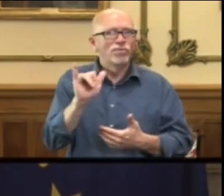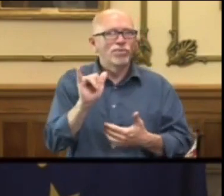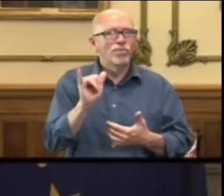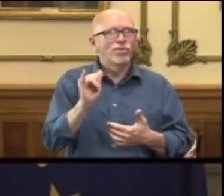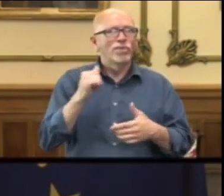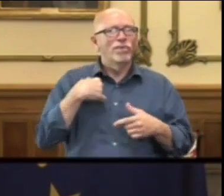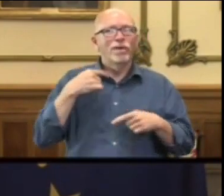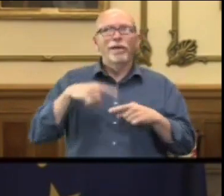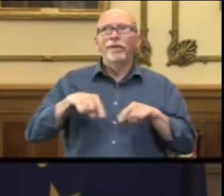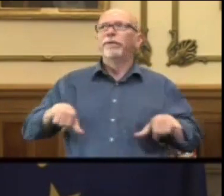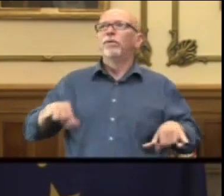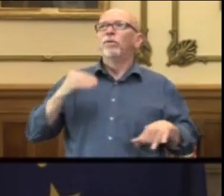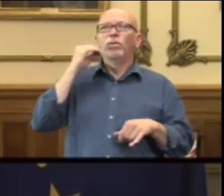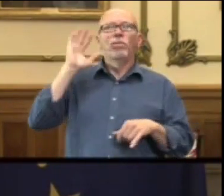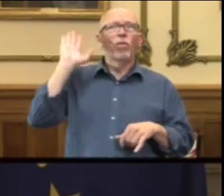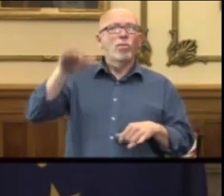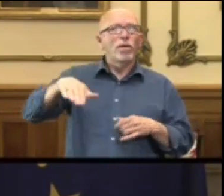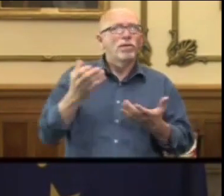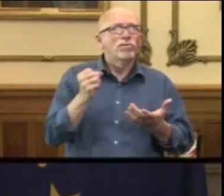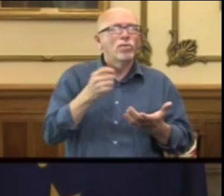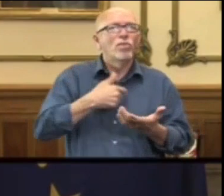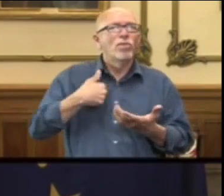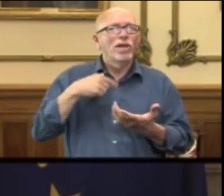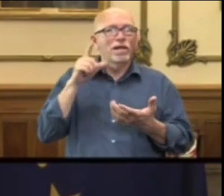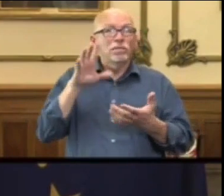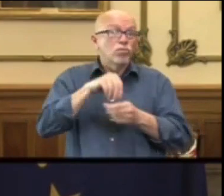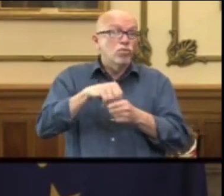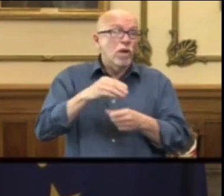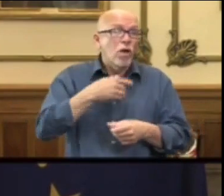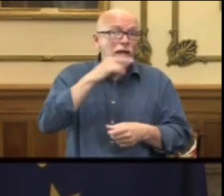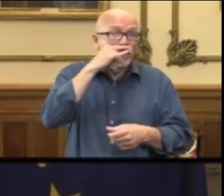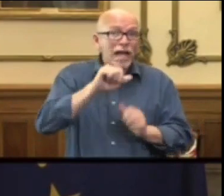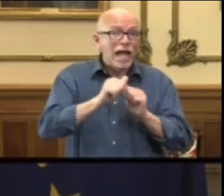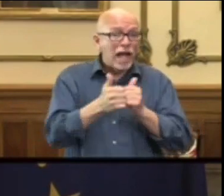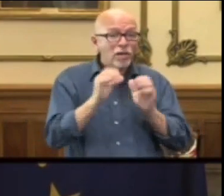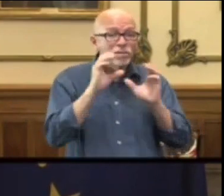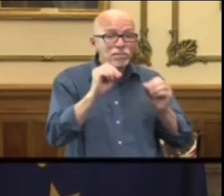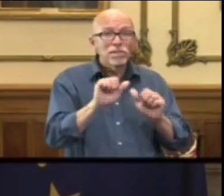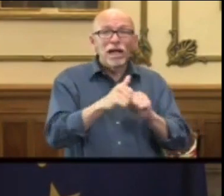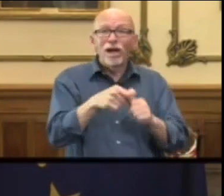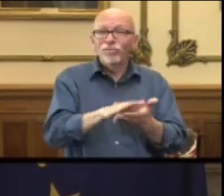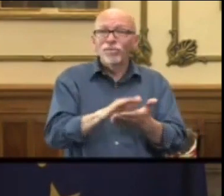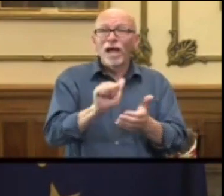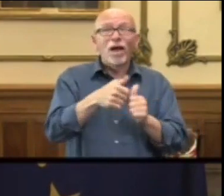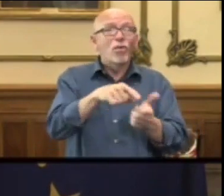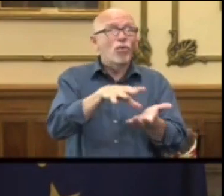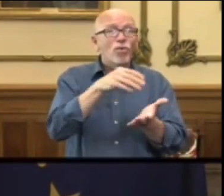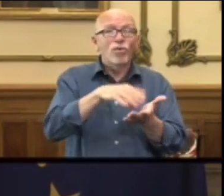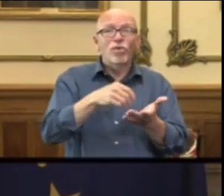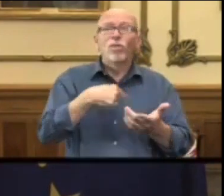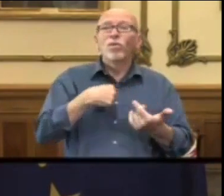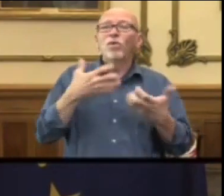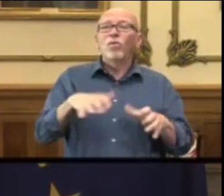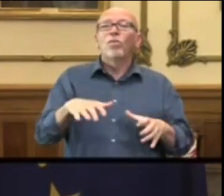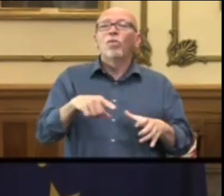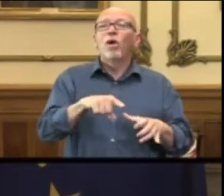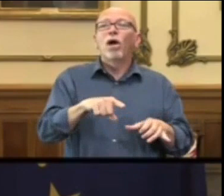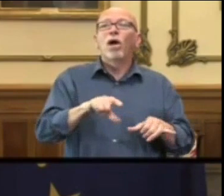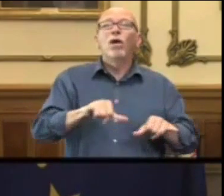this includes the way our kids are instructed and what they learn. And we don't want there to